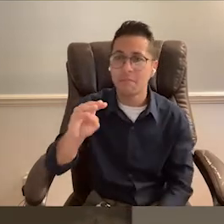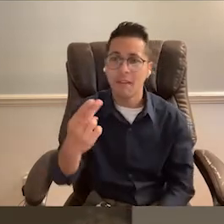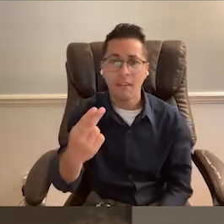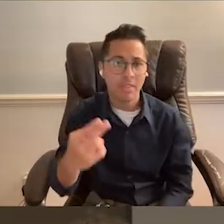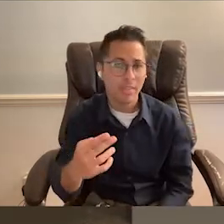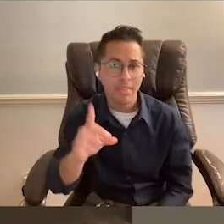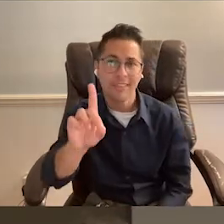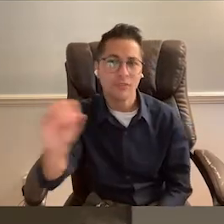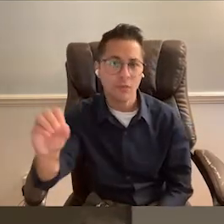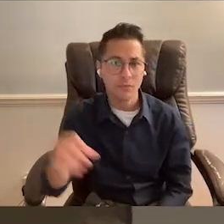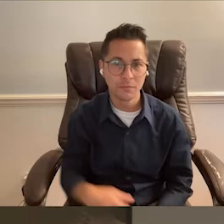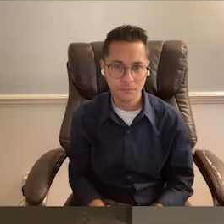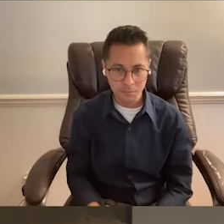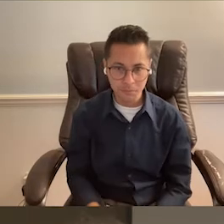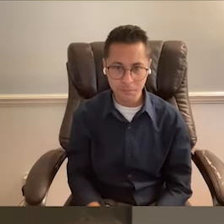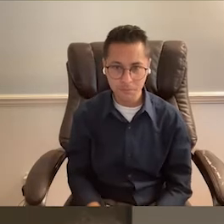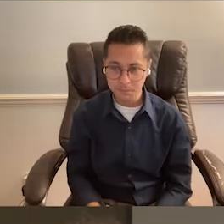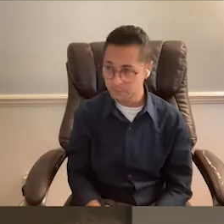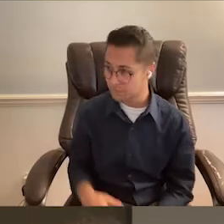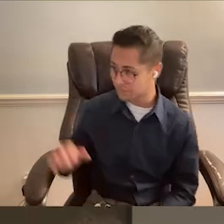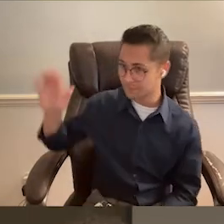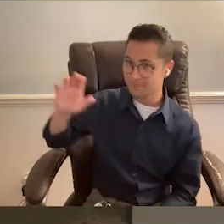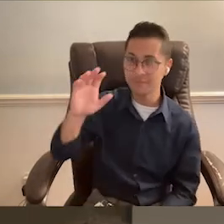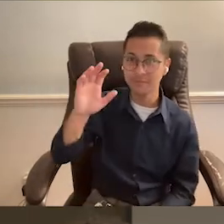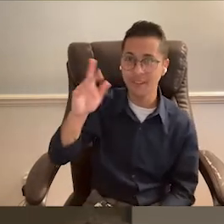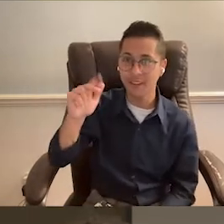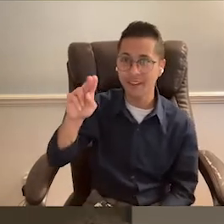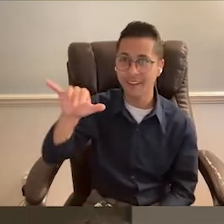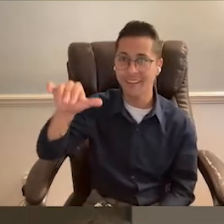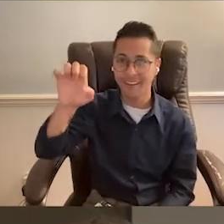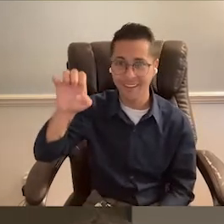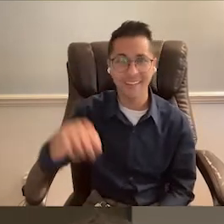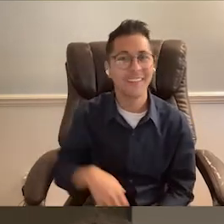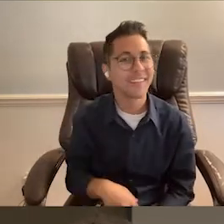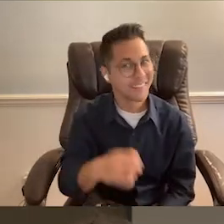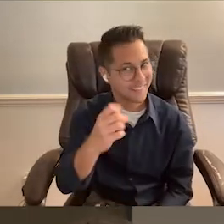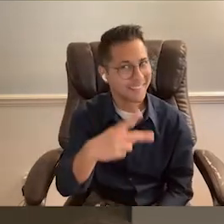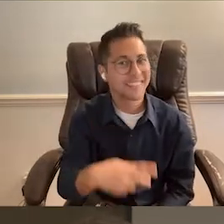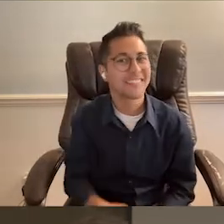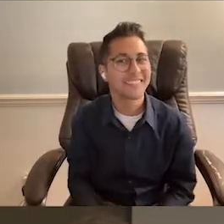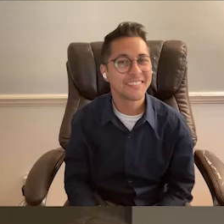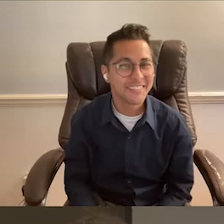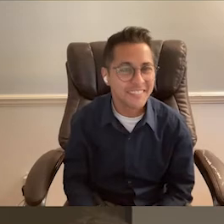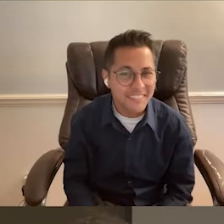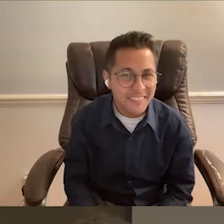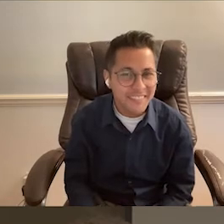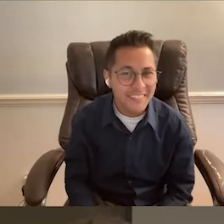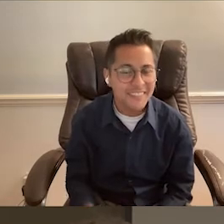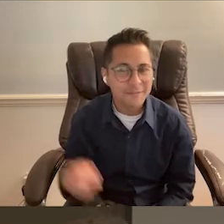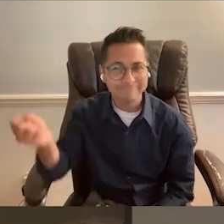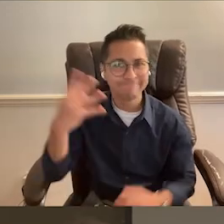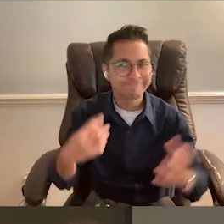who on here? Go ahead. Has mental health. Yep. Who has a mental health disorder? Kanye.